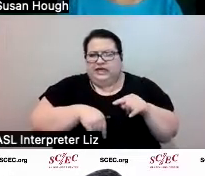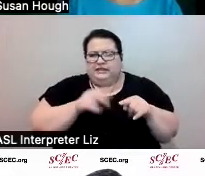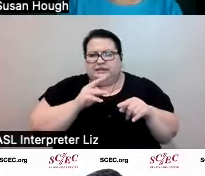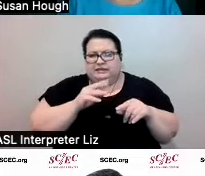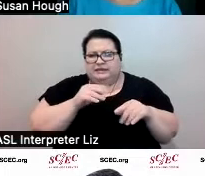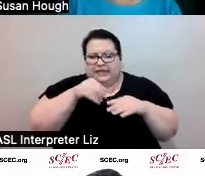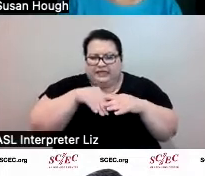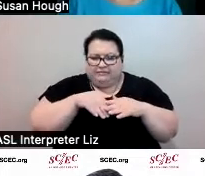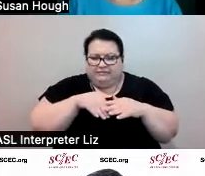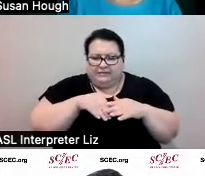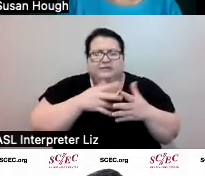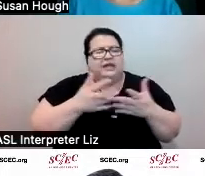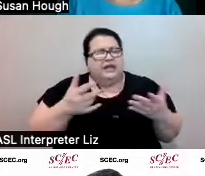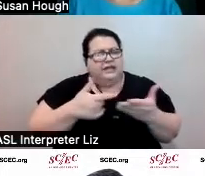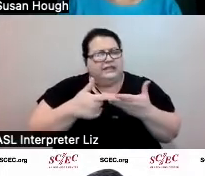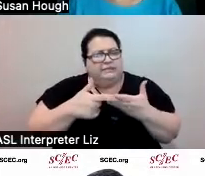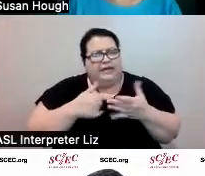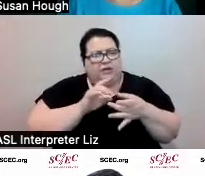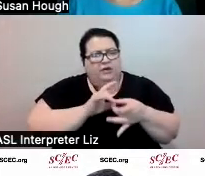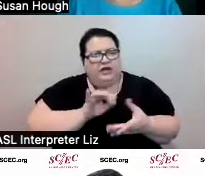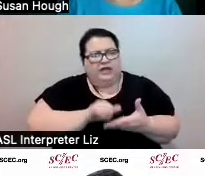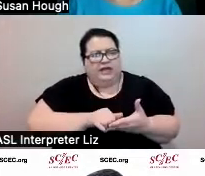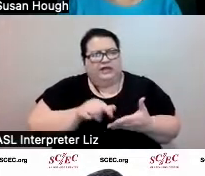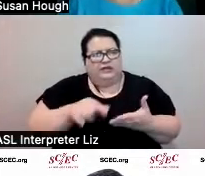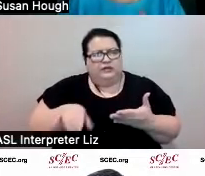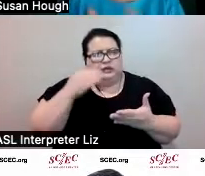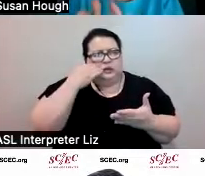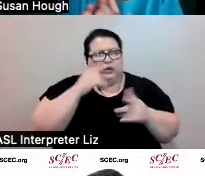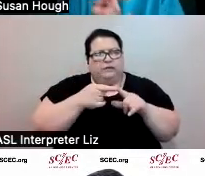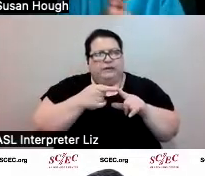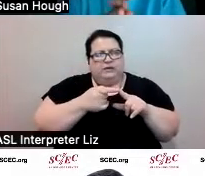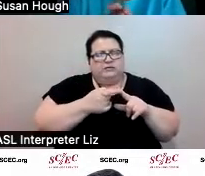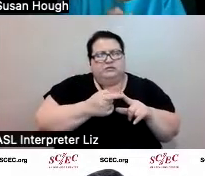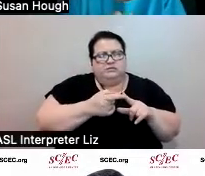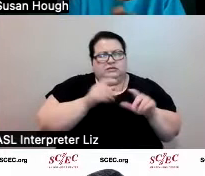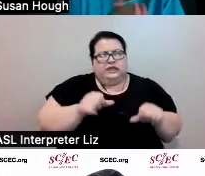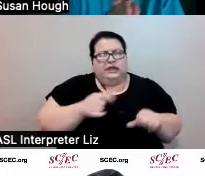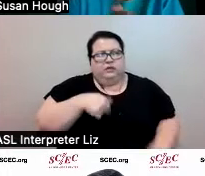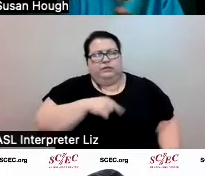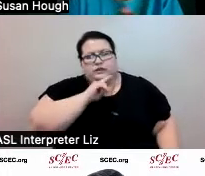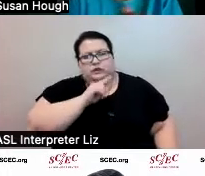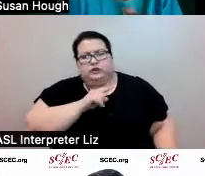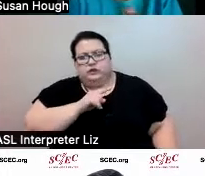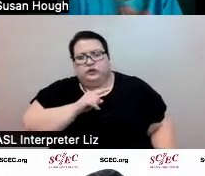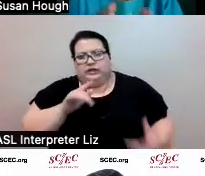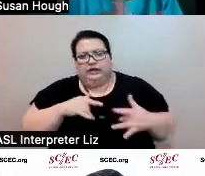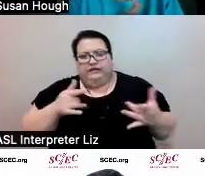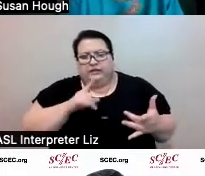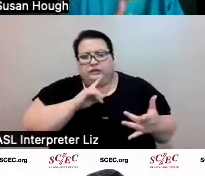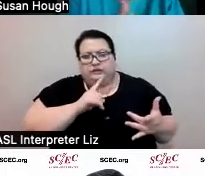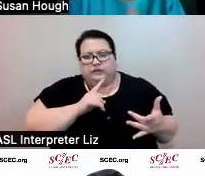There's been quite a bit of debate, as the questioner I think may know, that about, can we be sure events